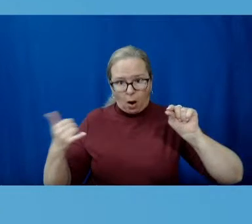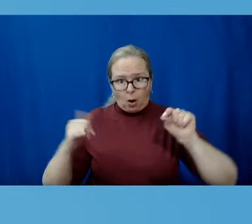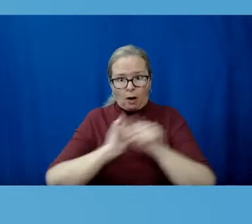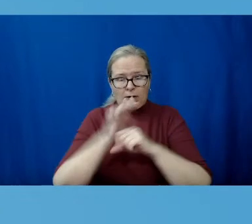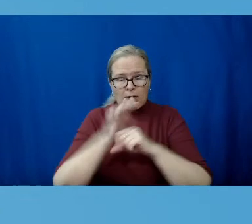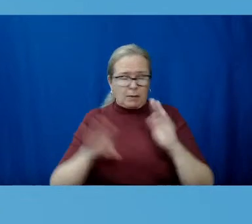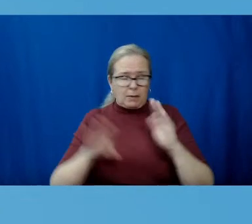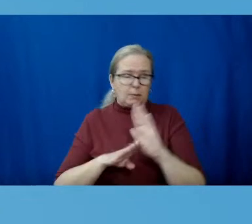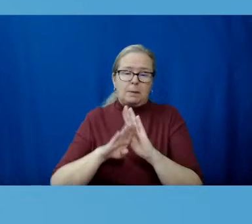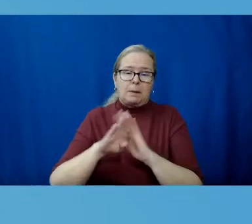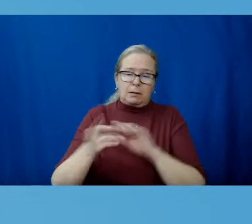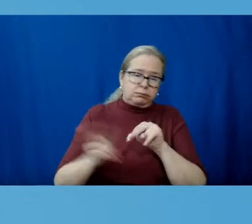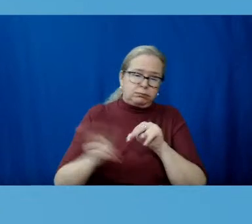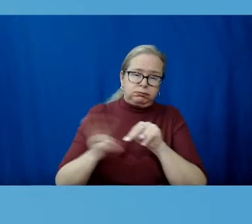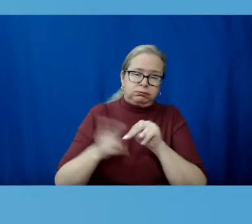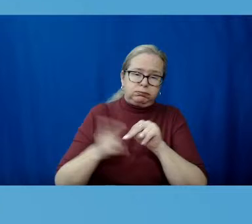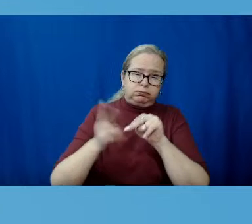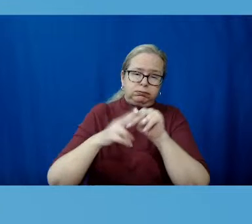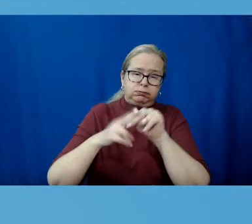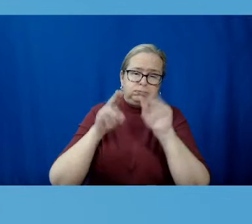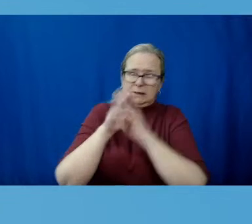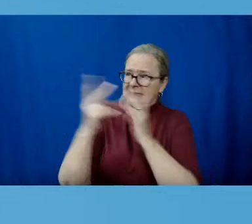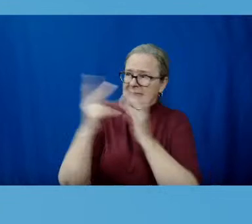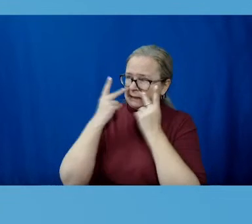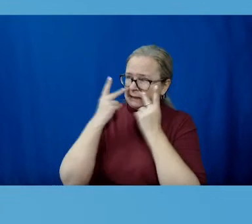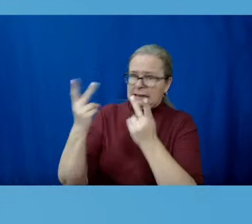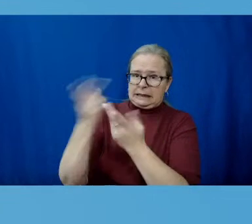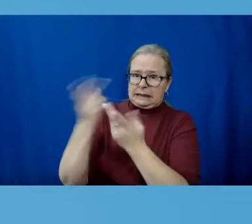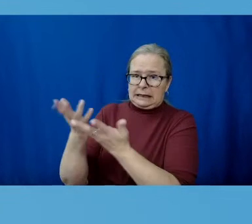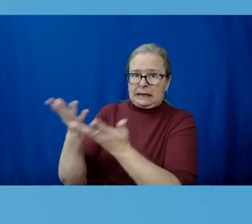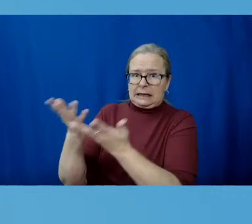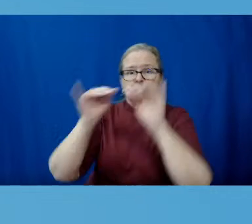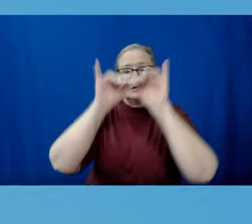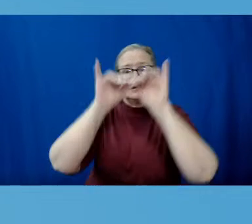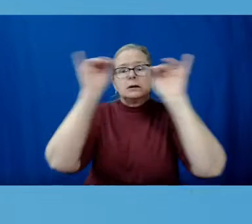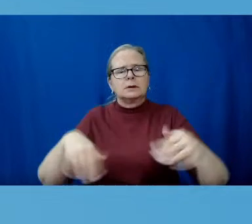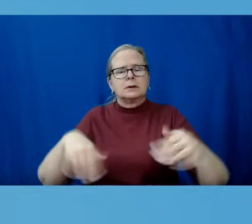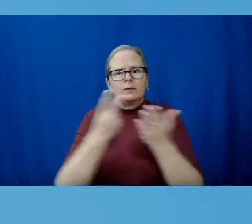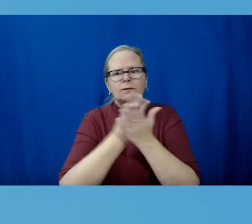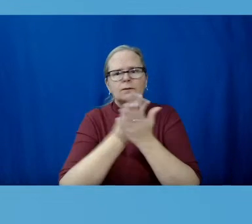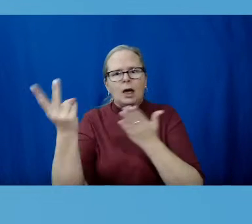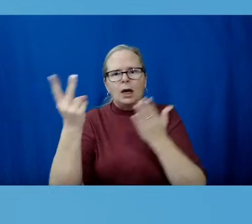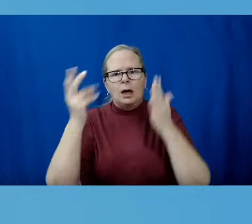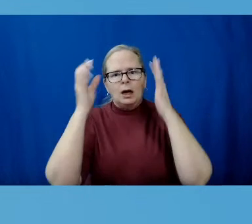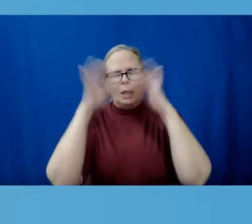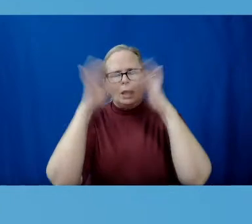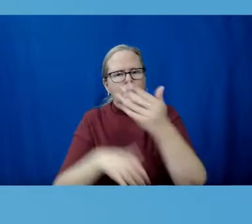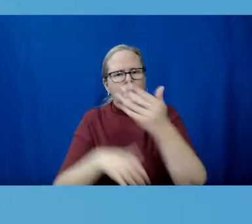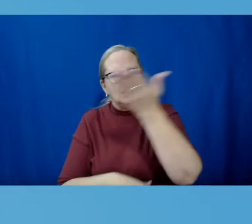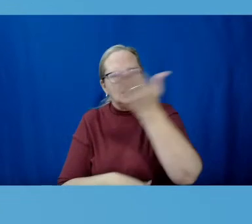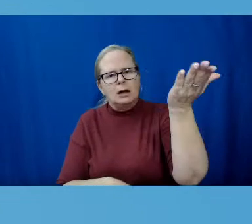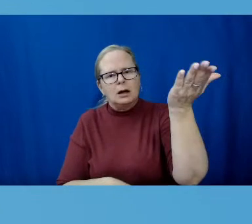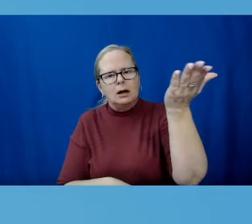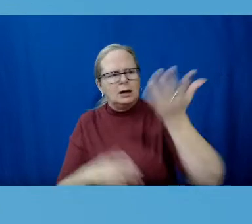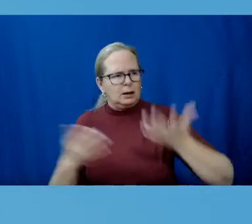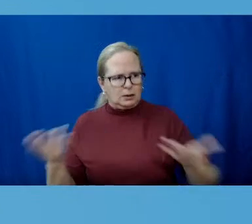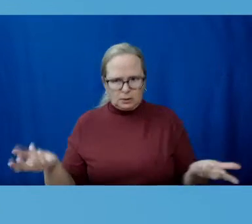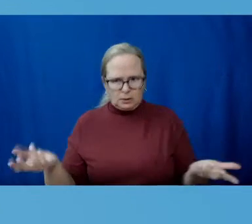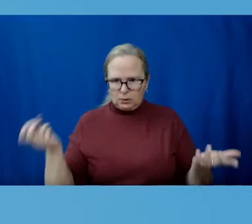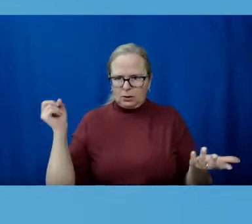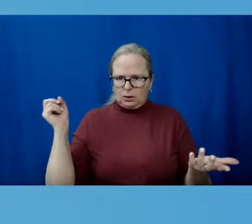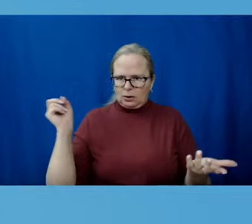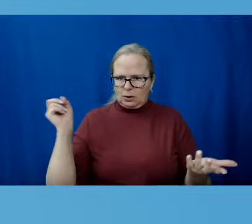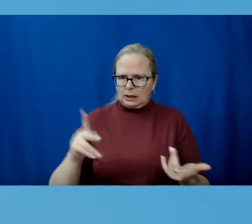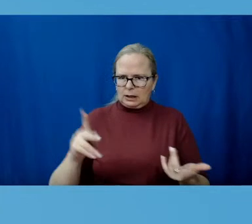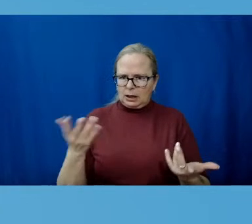again, is there no point at which you have to change course, if for nothing else than the sake of your career, even if you don't